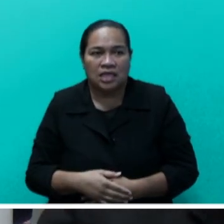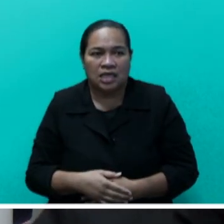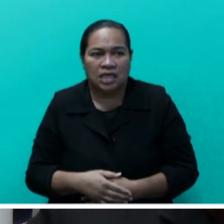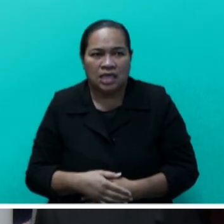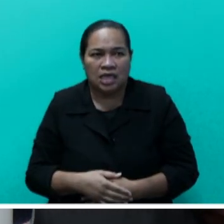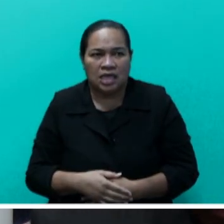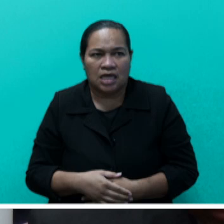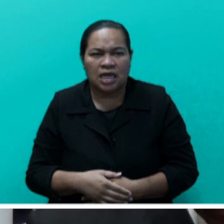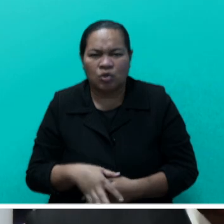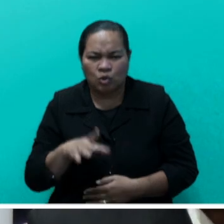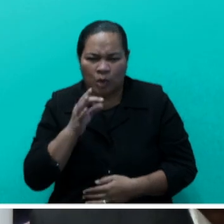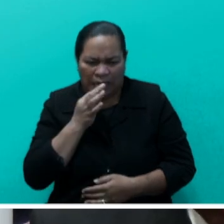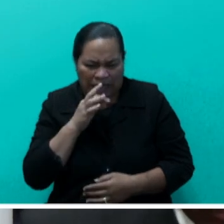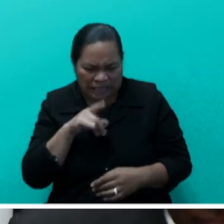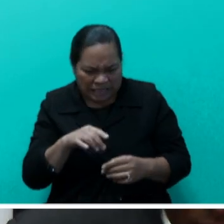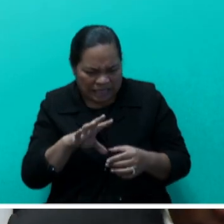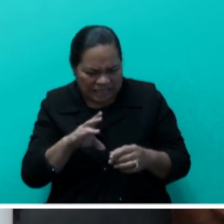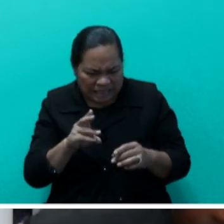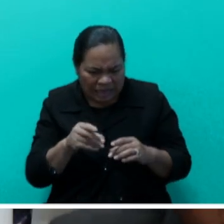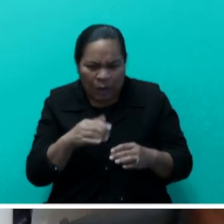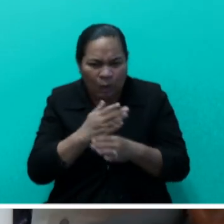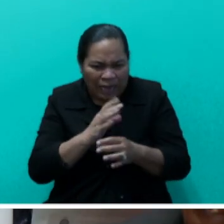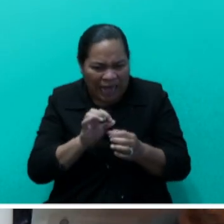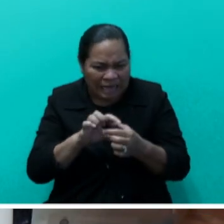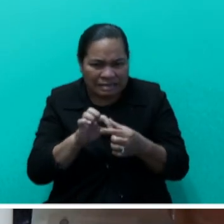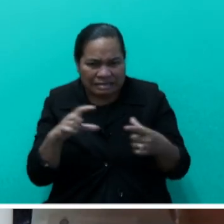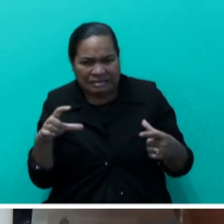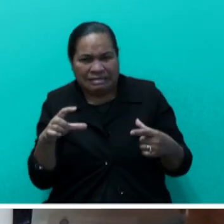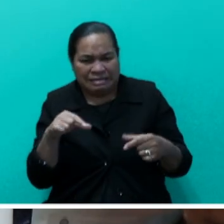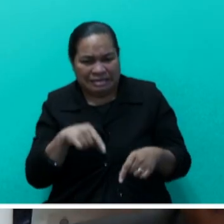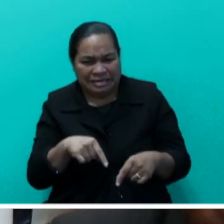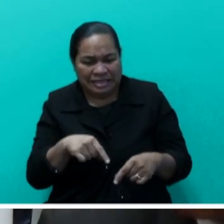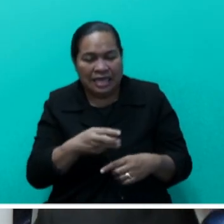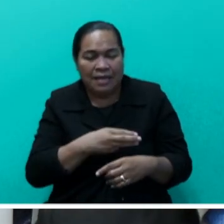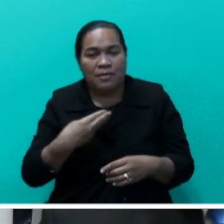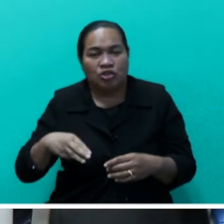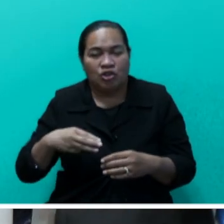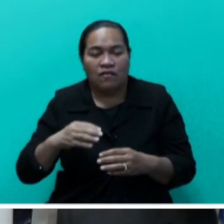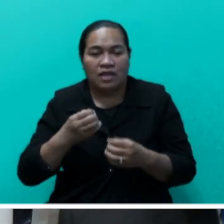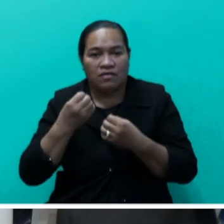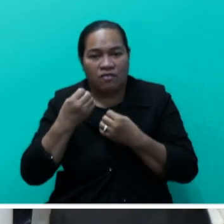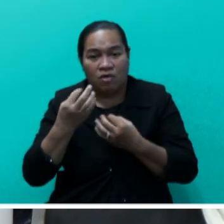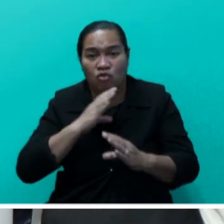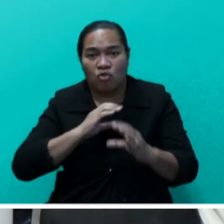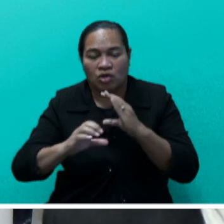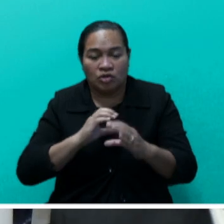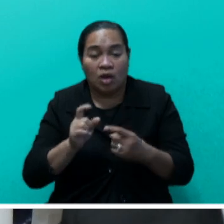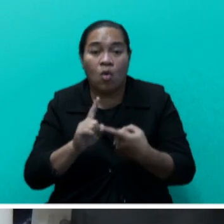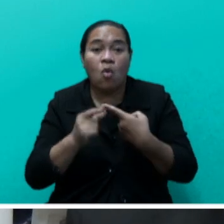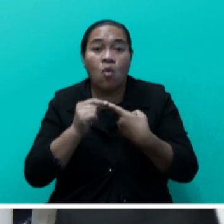say that there was a fair bit of dysfunction in that ministry. One, they did not have